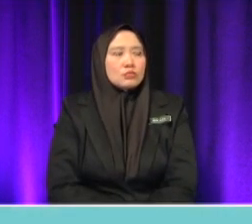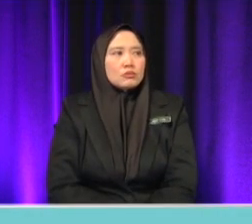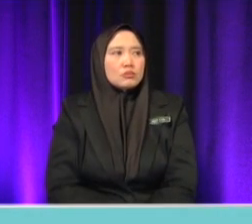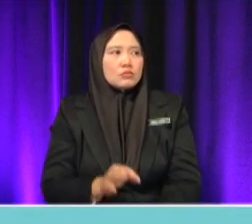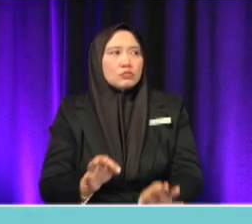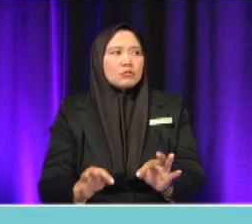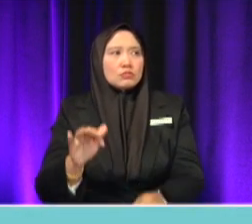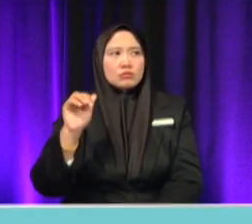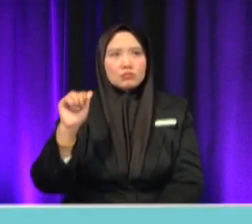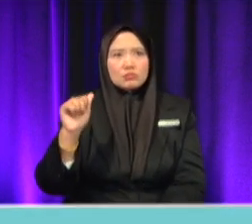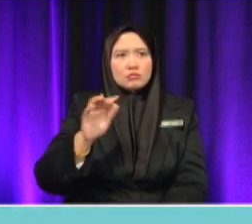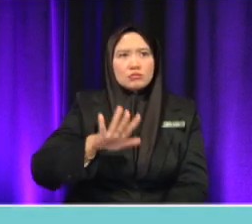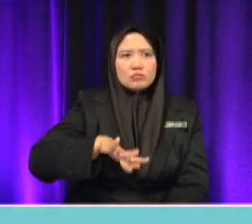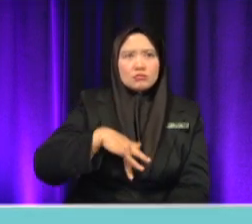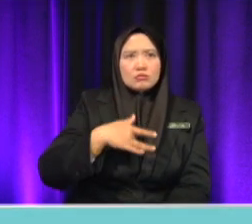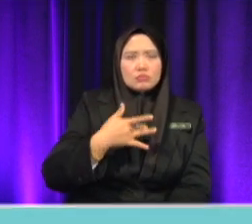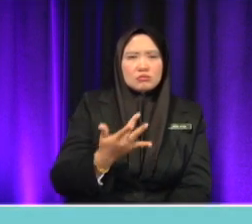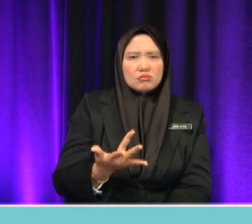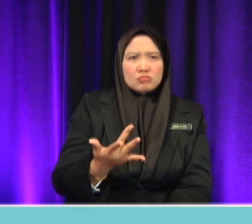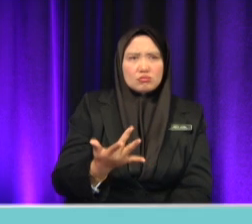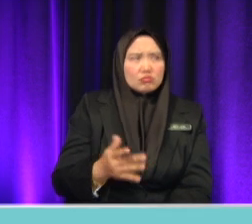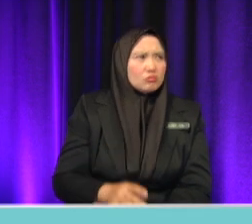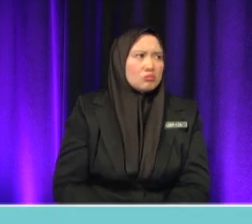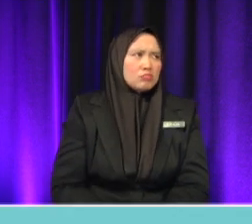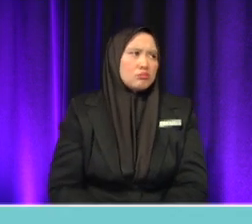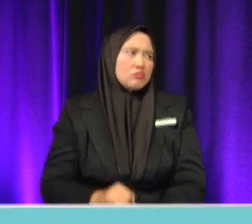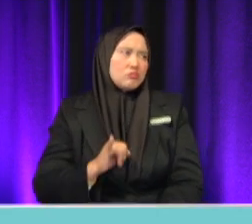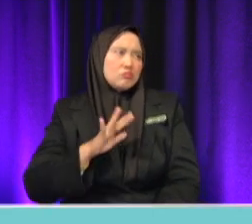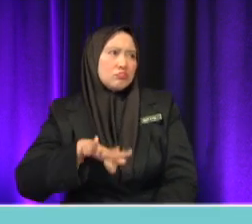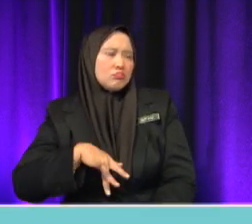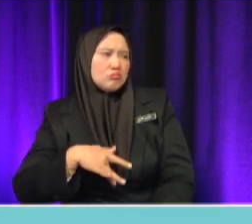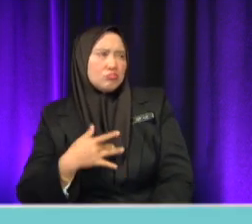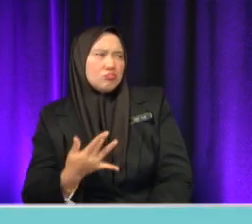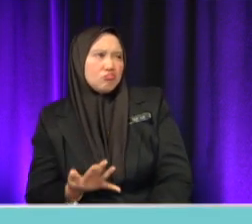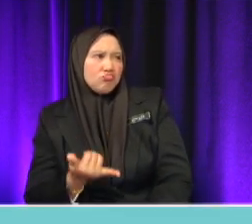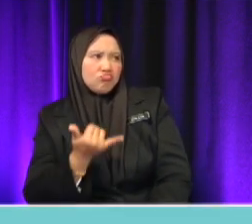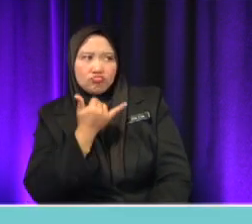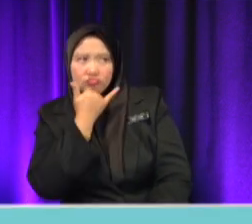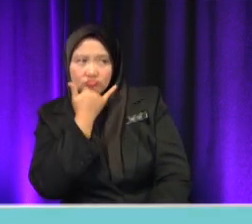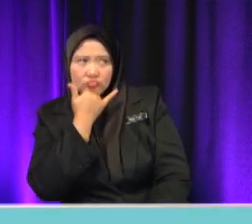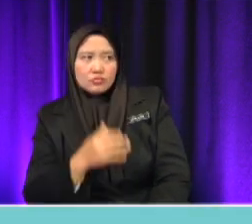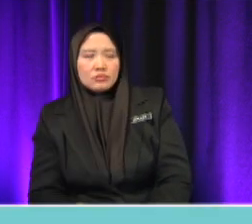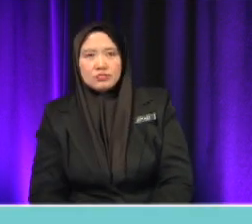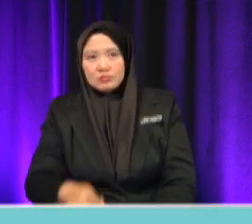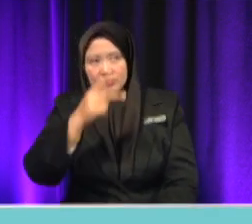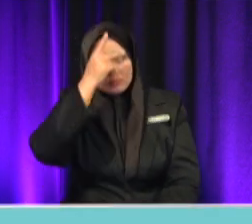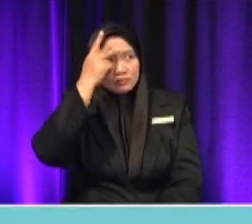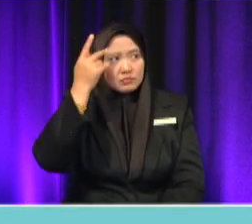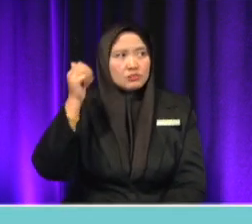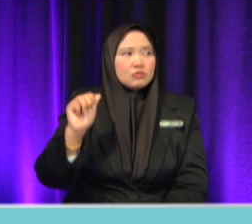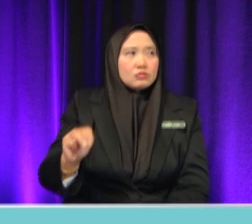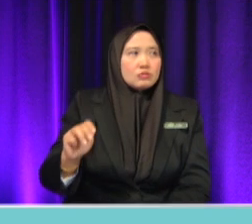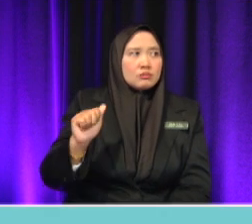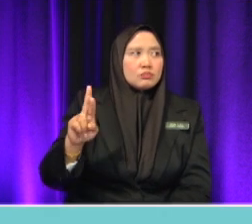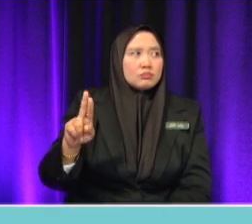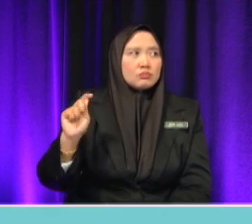What do you think? I think the statement A is false because Martha isn't the only